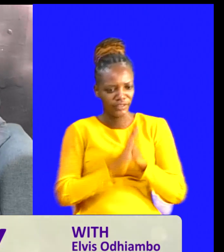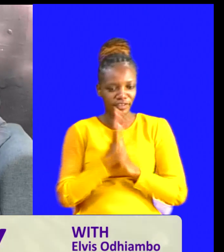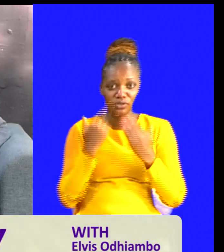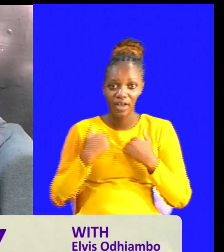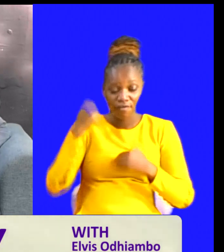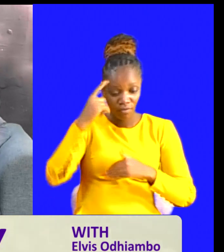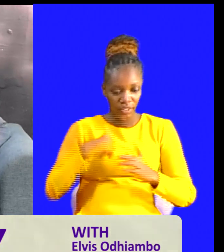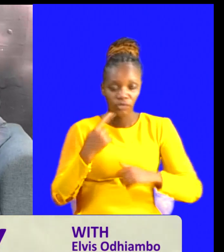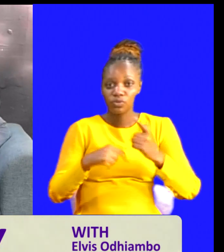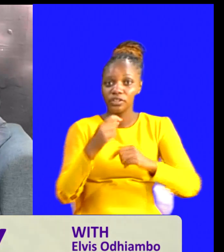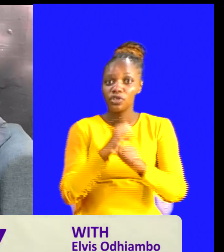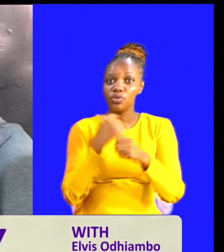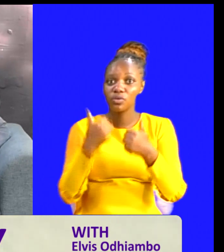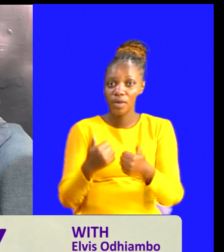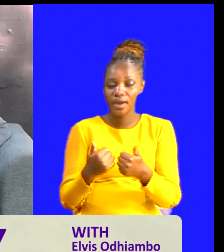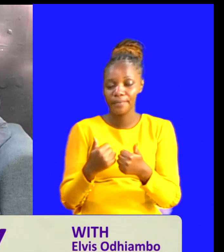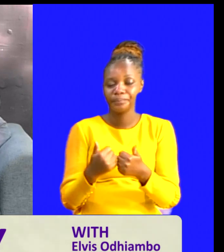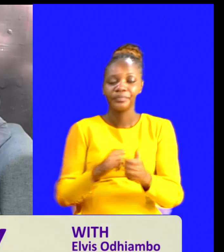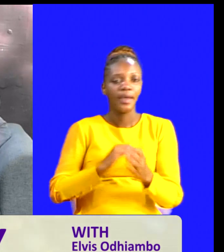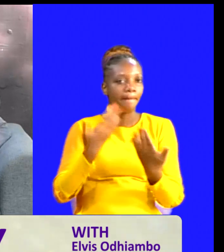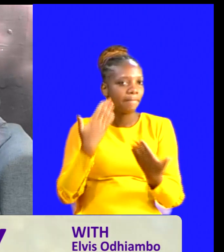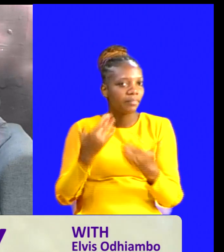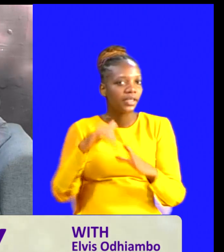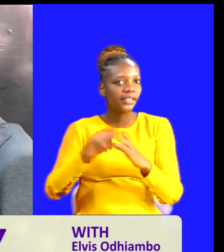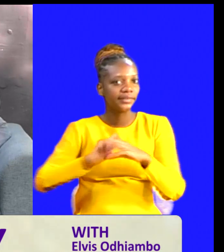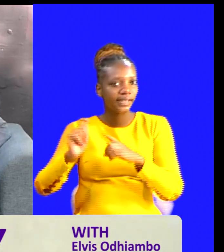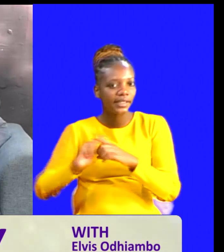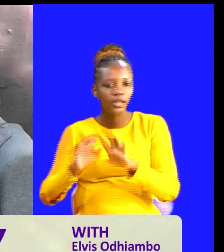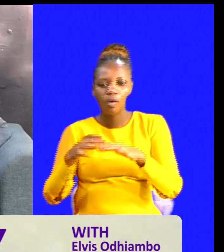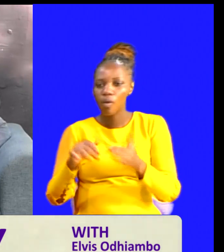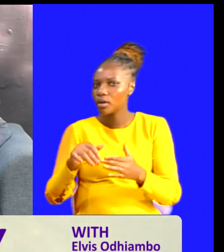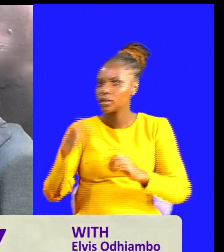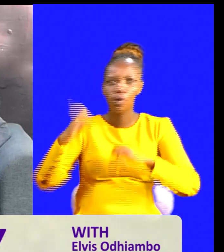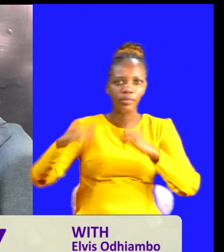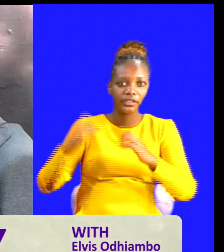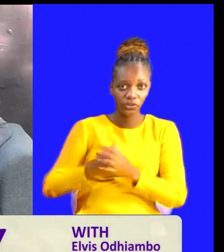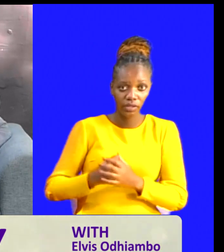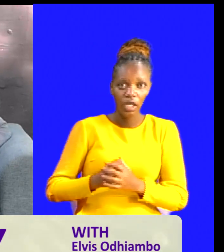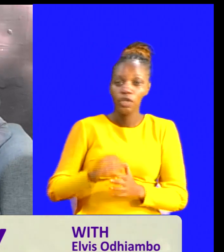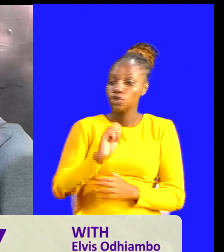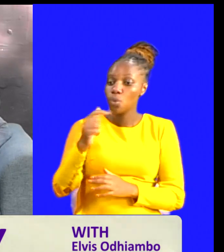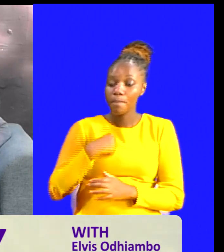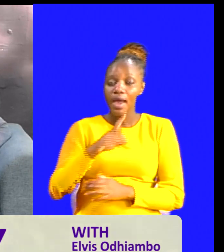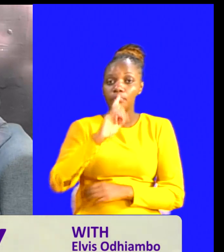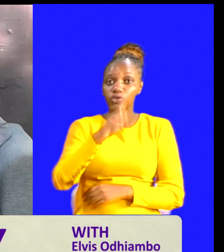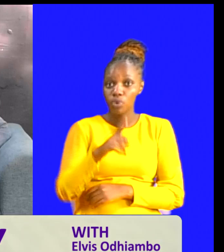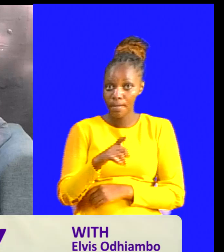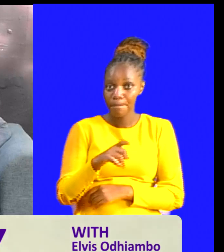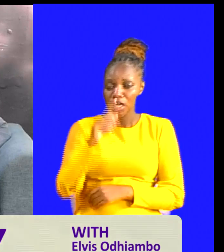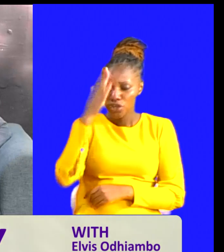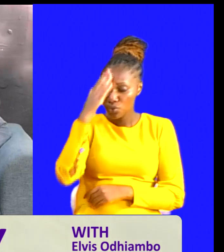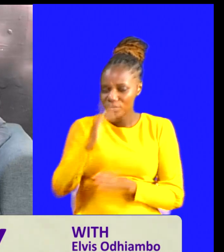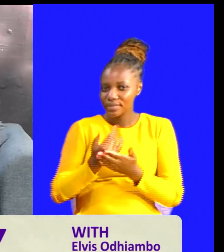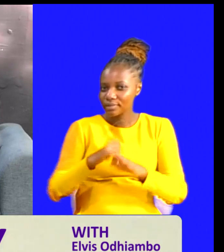continue doing well, be it in the training or on and off the field. So I'm pretty sure Eliud, and it's funny